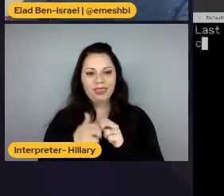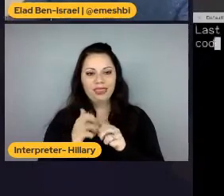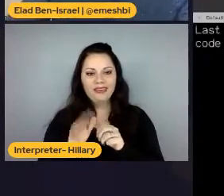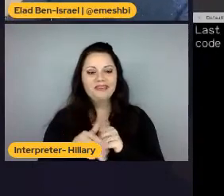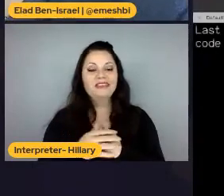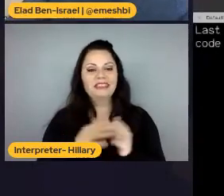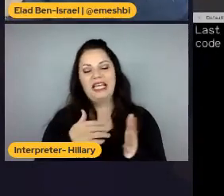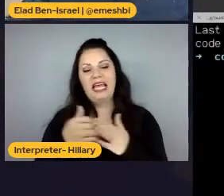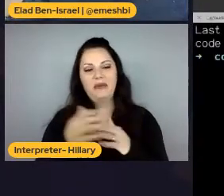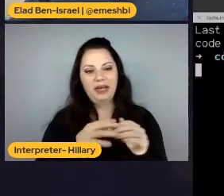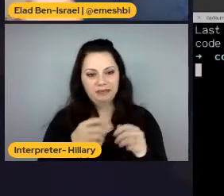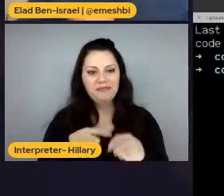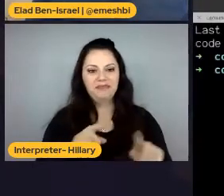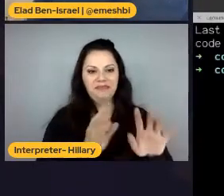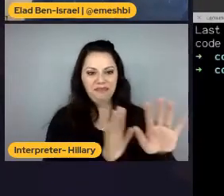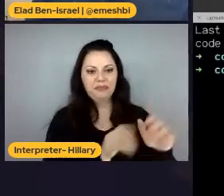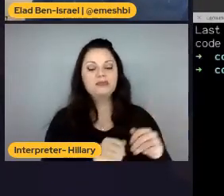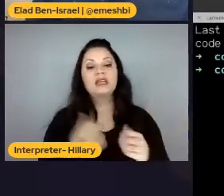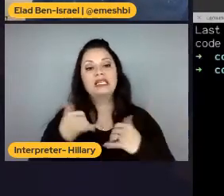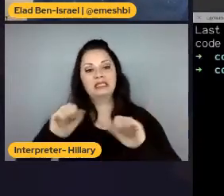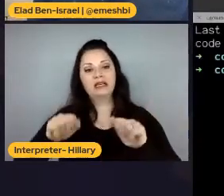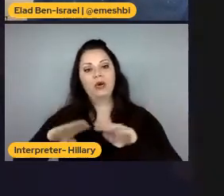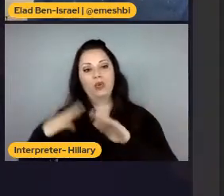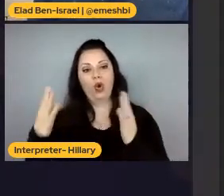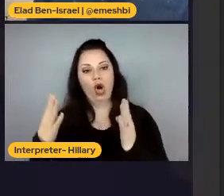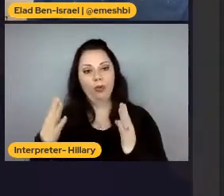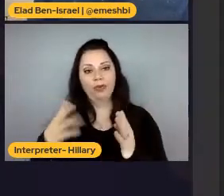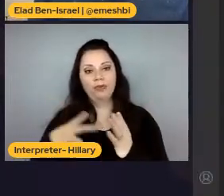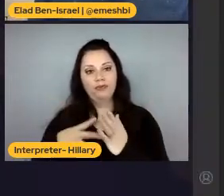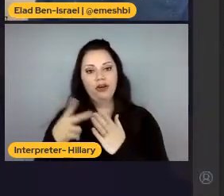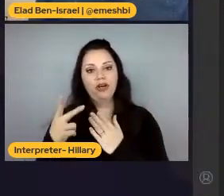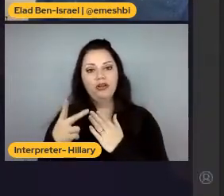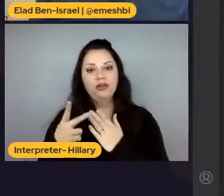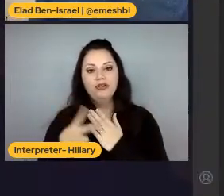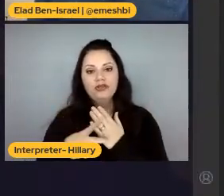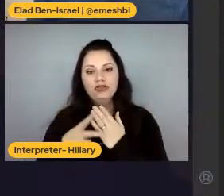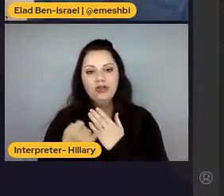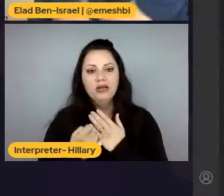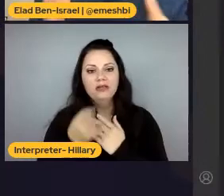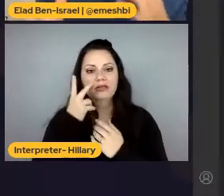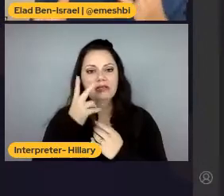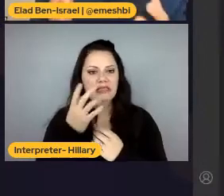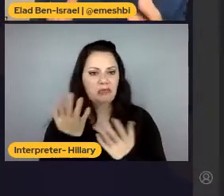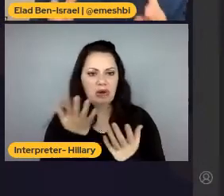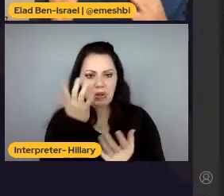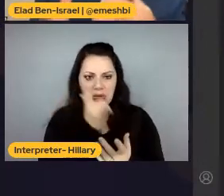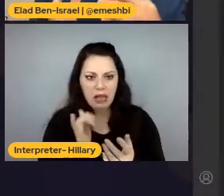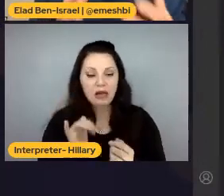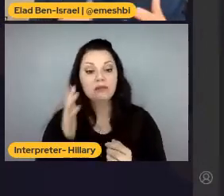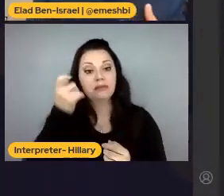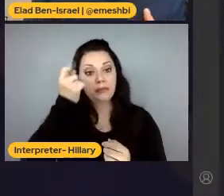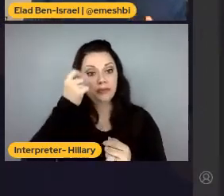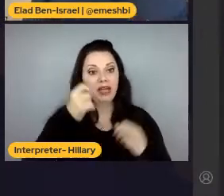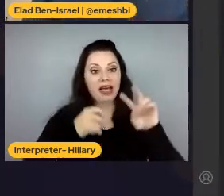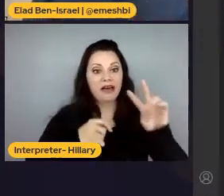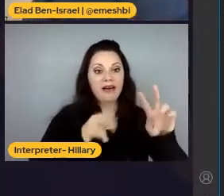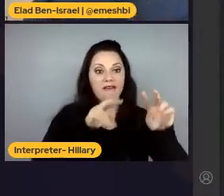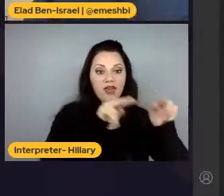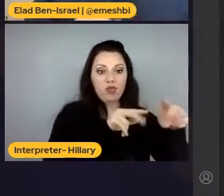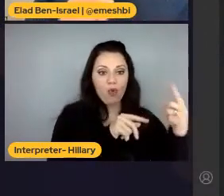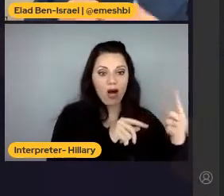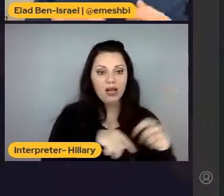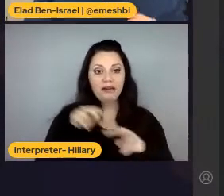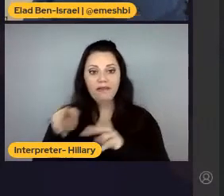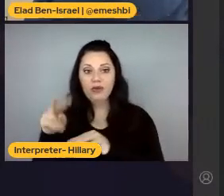okay, but in the meantime, I can still open like my project and just see how it looks like. The main difference between V1 and V2, if